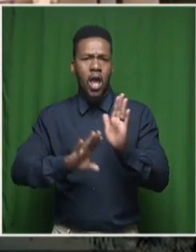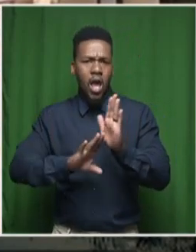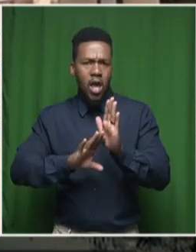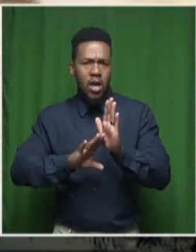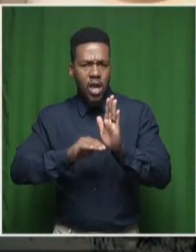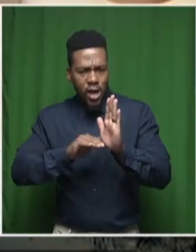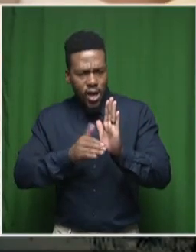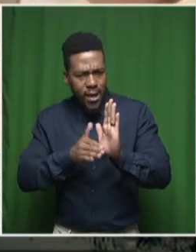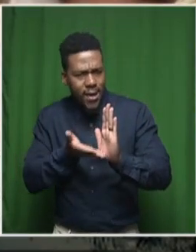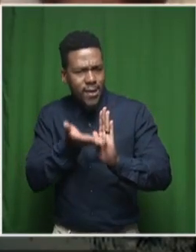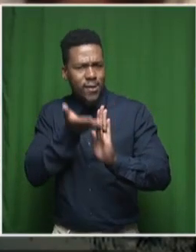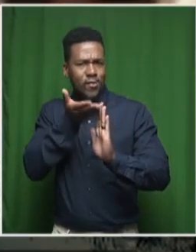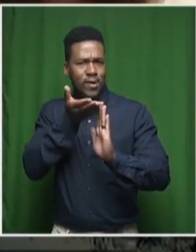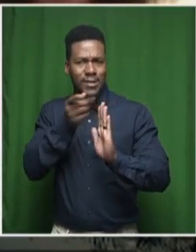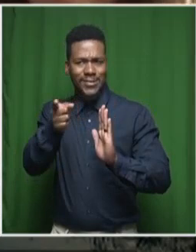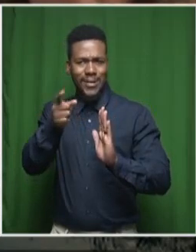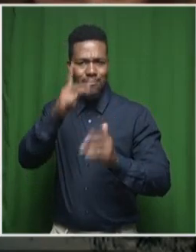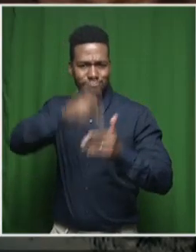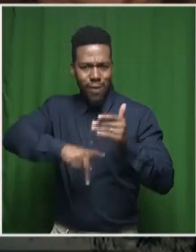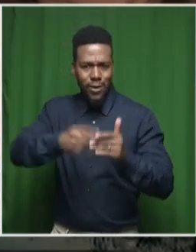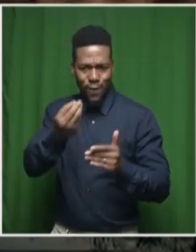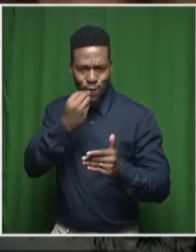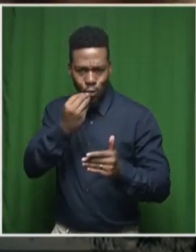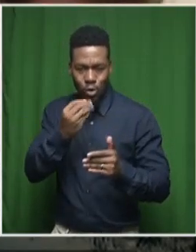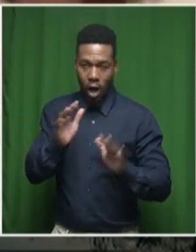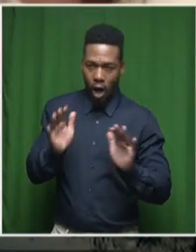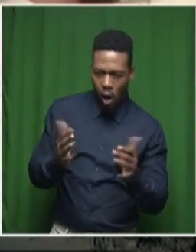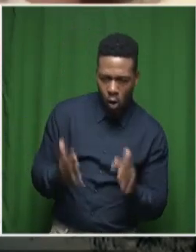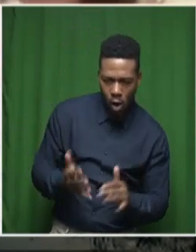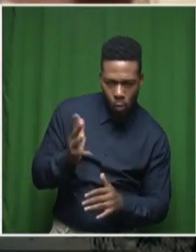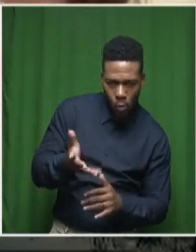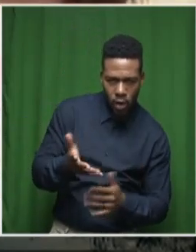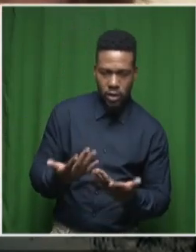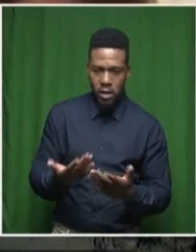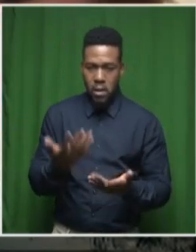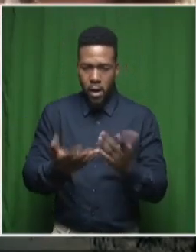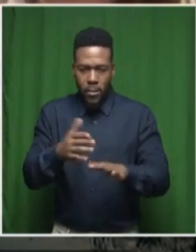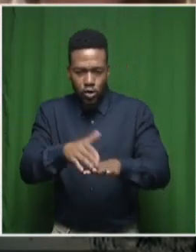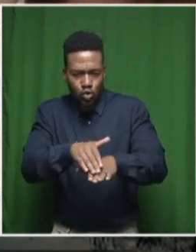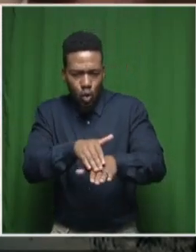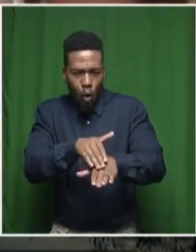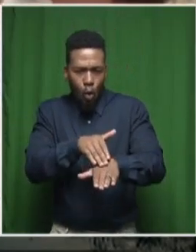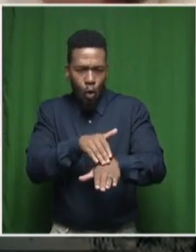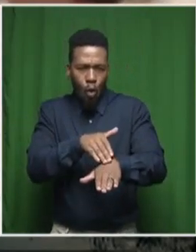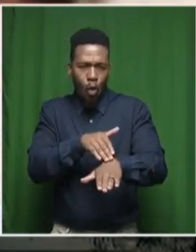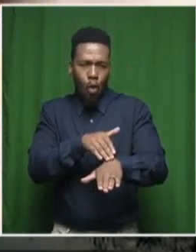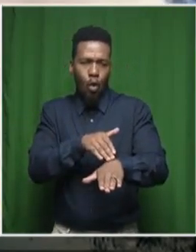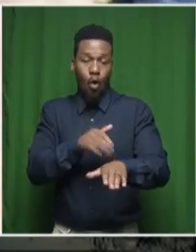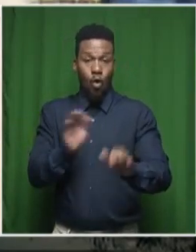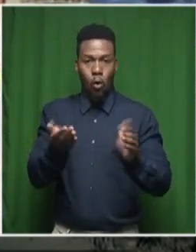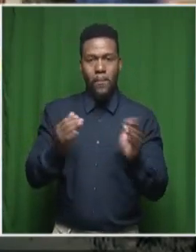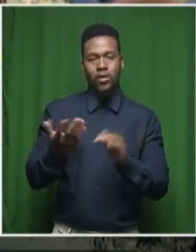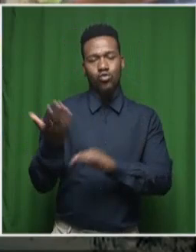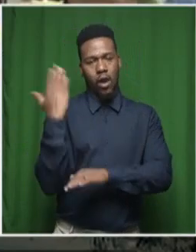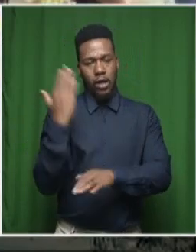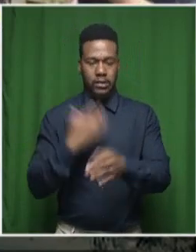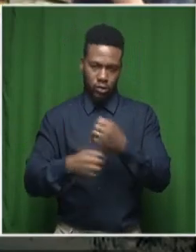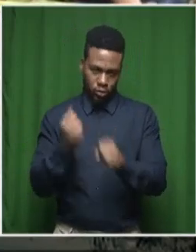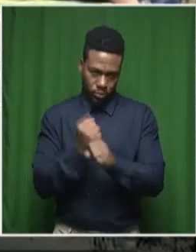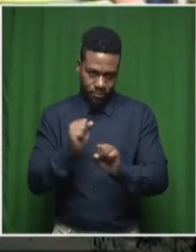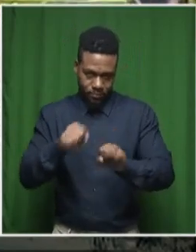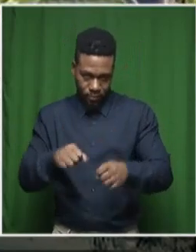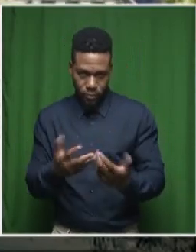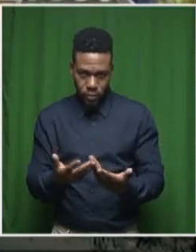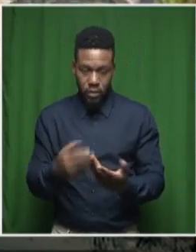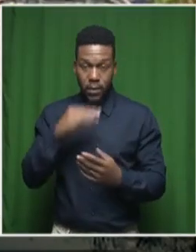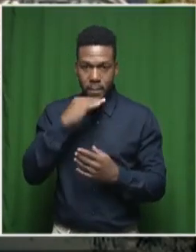like, which we would then anticipate it would be slightly lower than what we recorded and experienced in 2023, which I think will